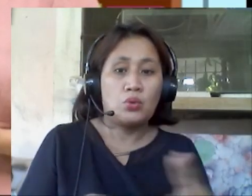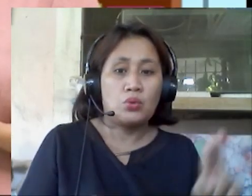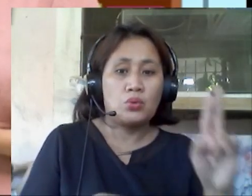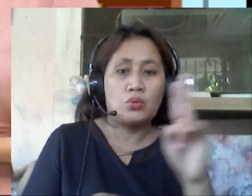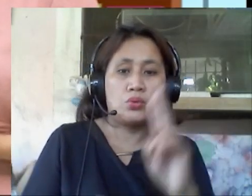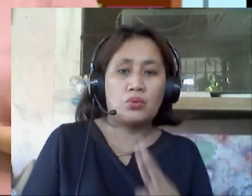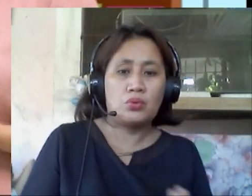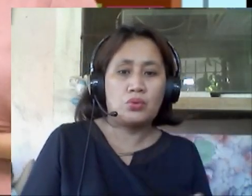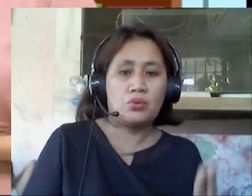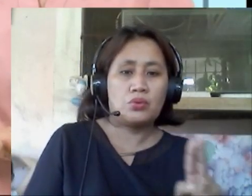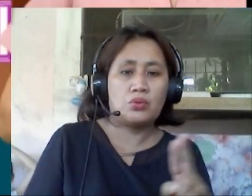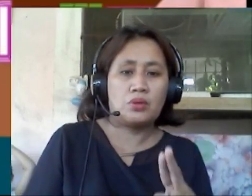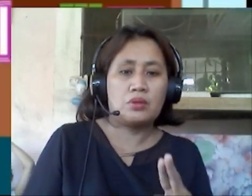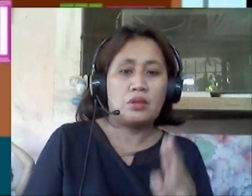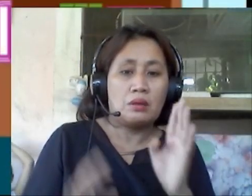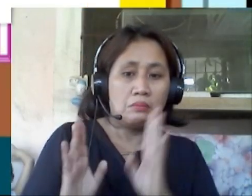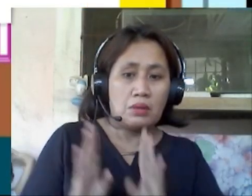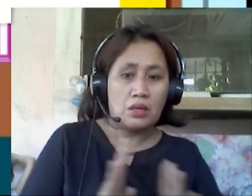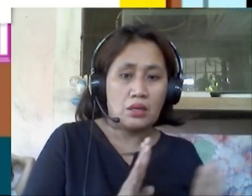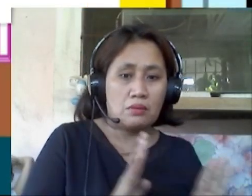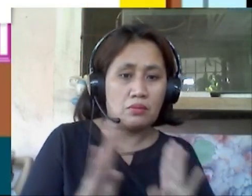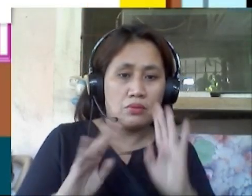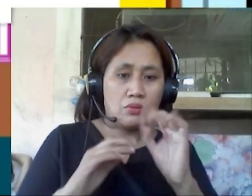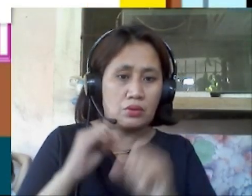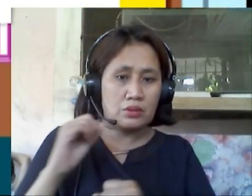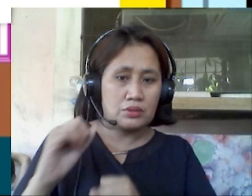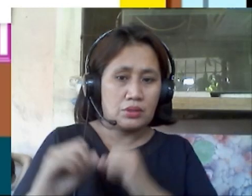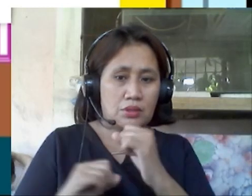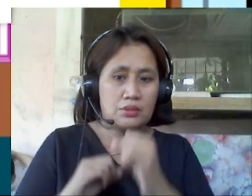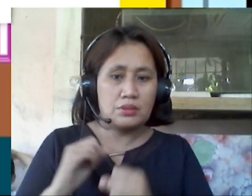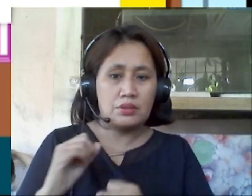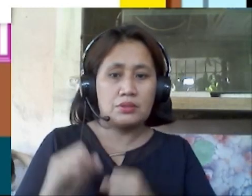social and behavioral sciences.